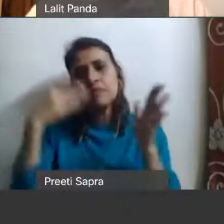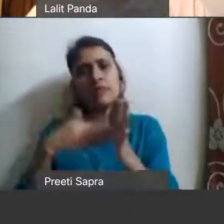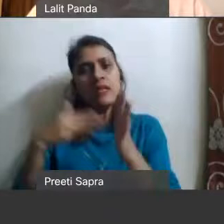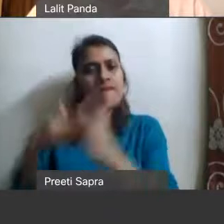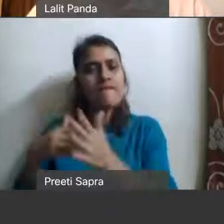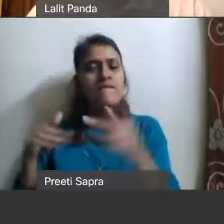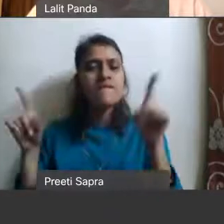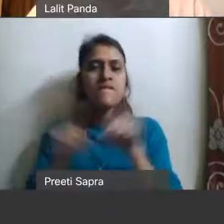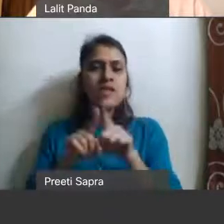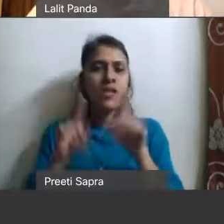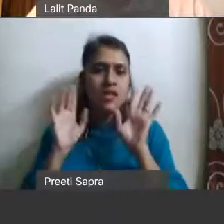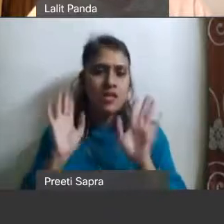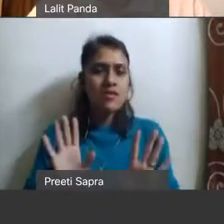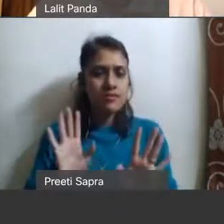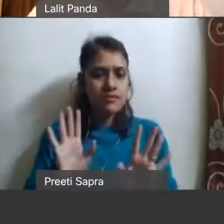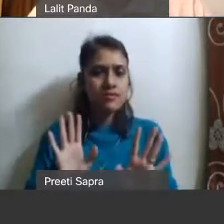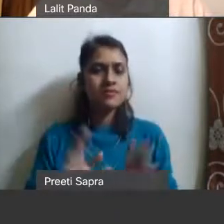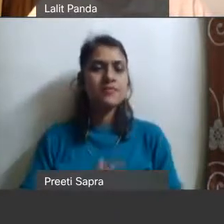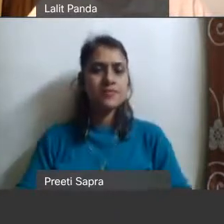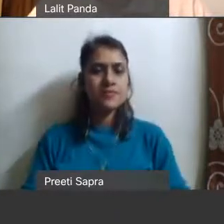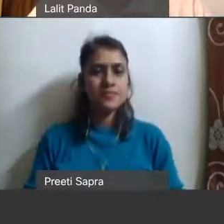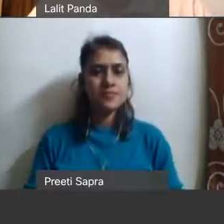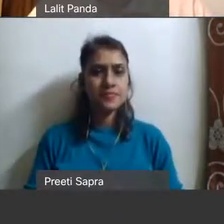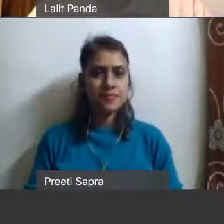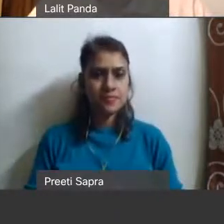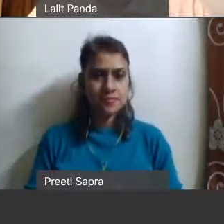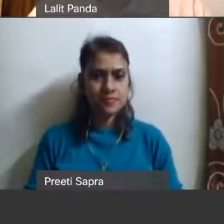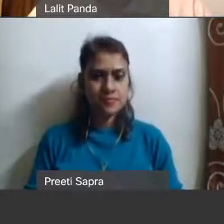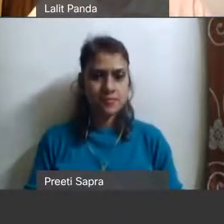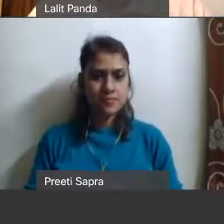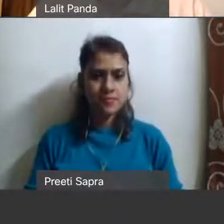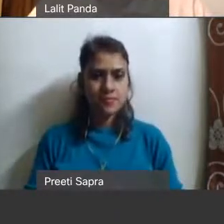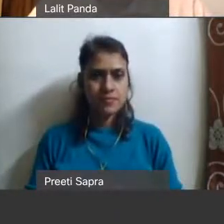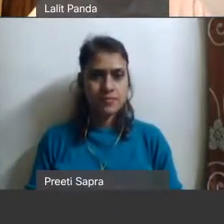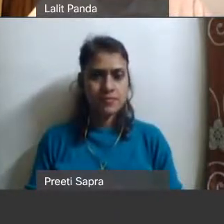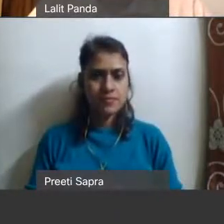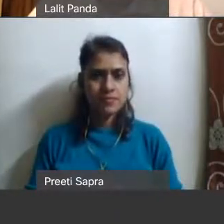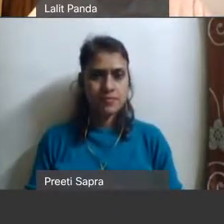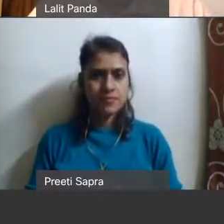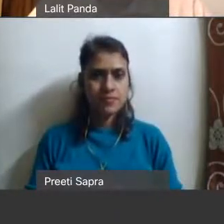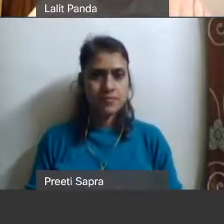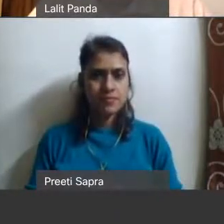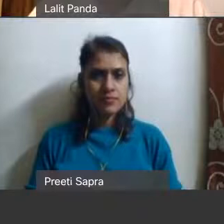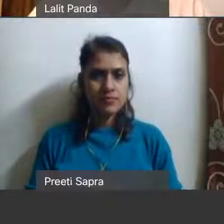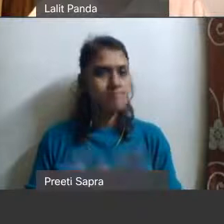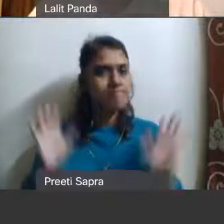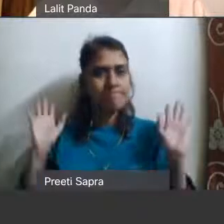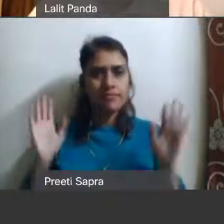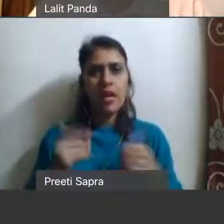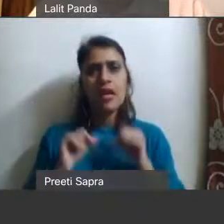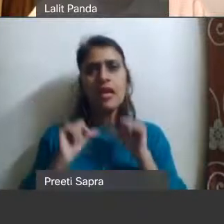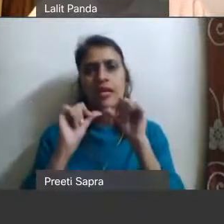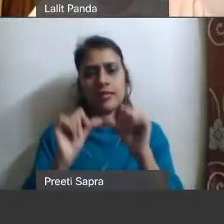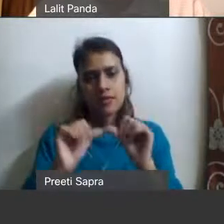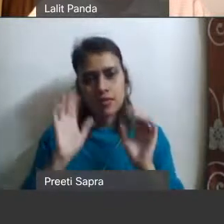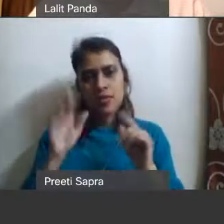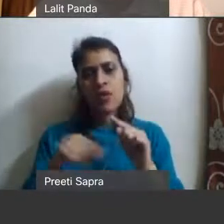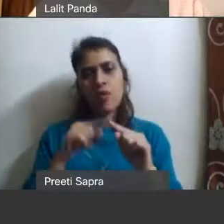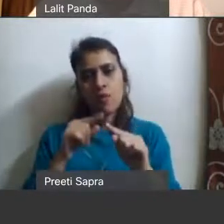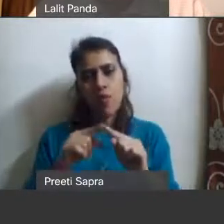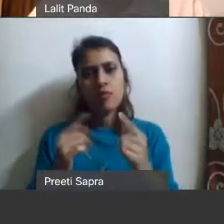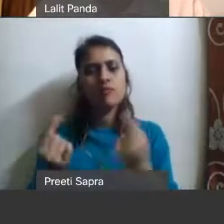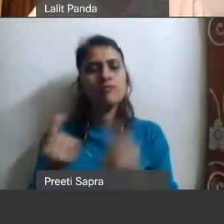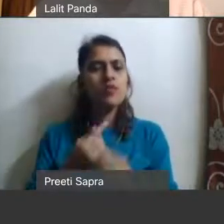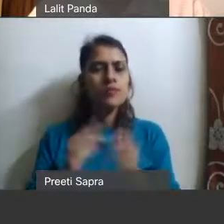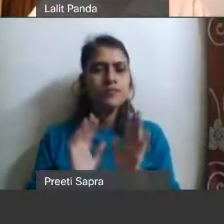all over again. As in that is how I would sort of respond to the question of substantive equality.